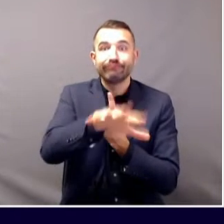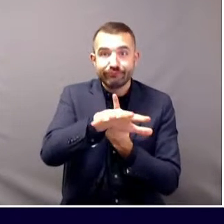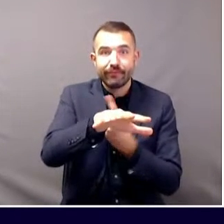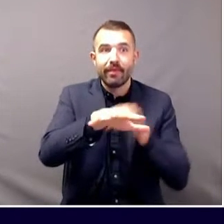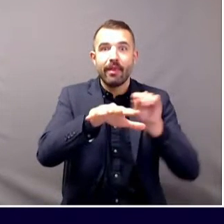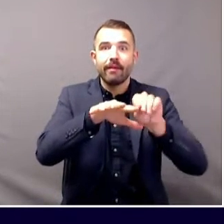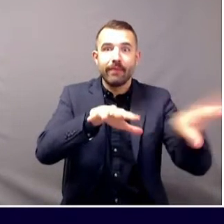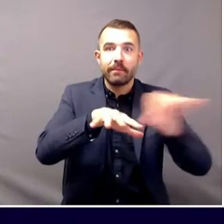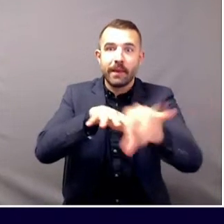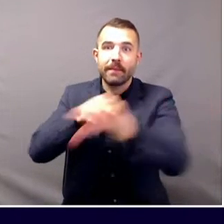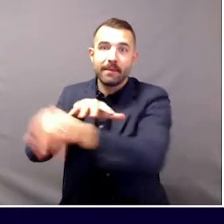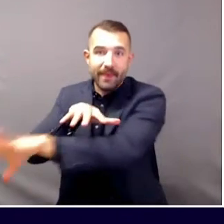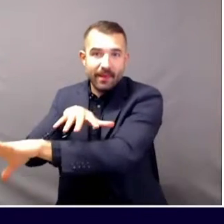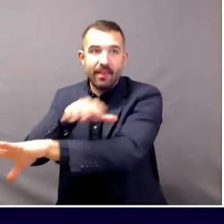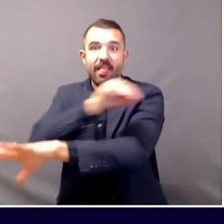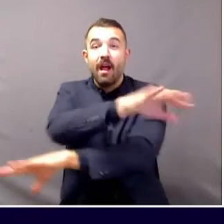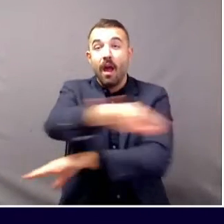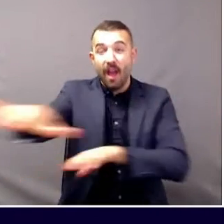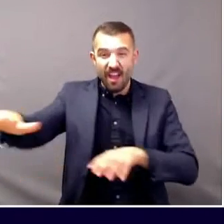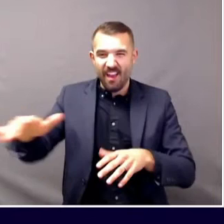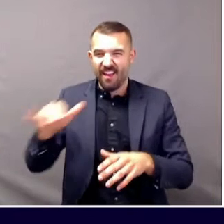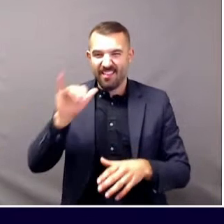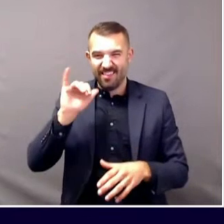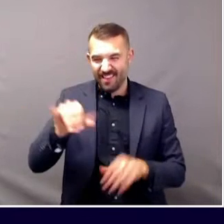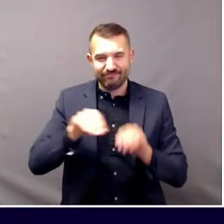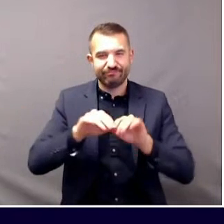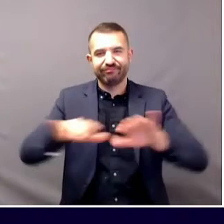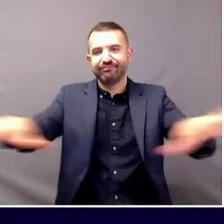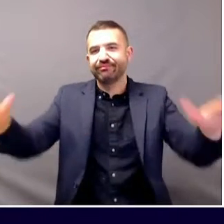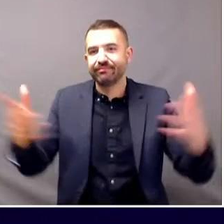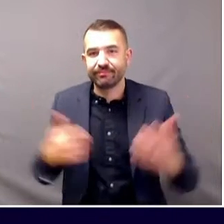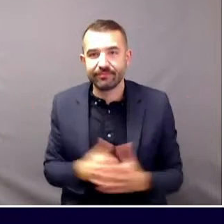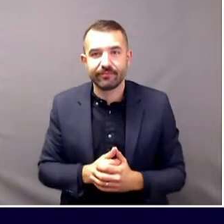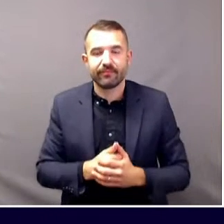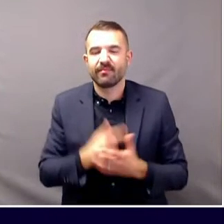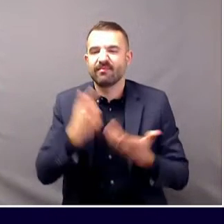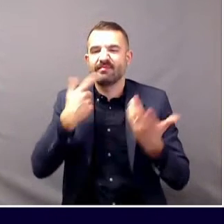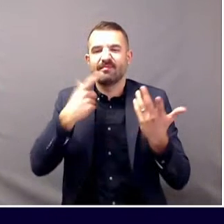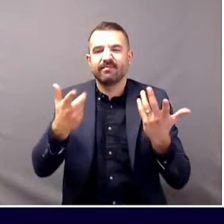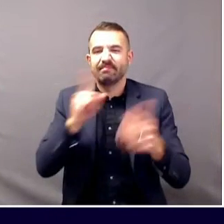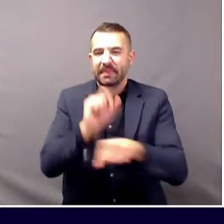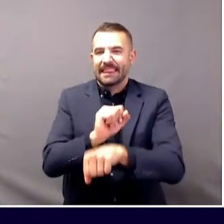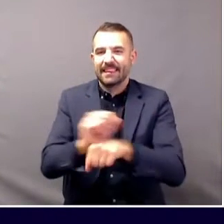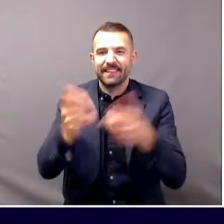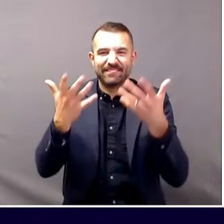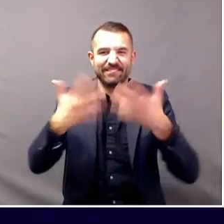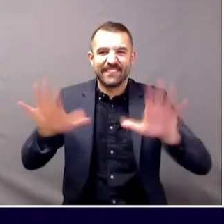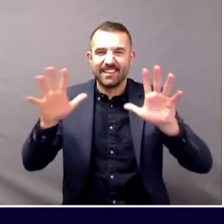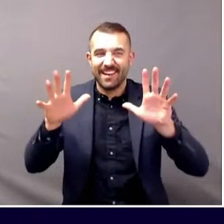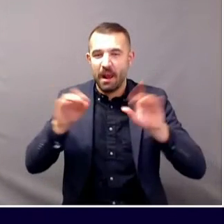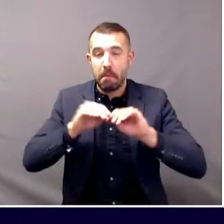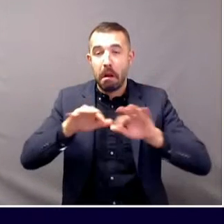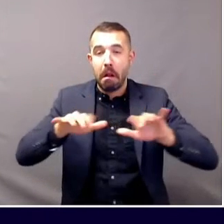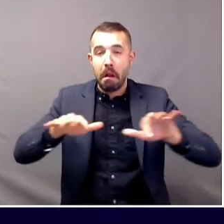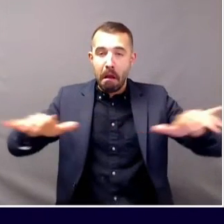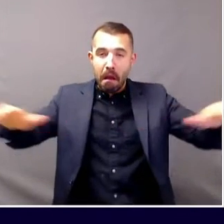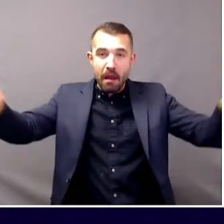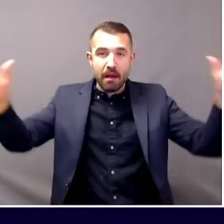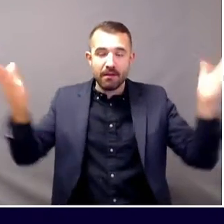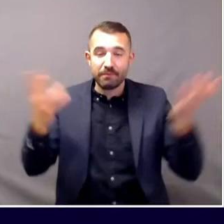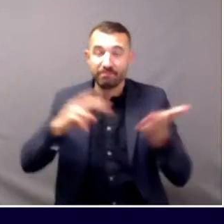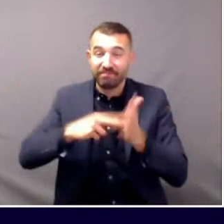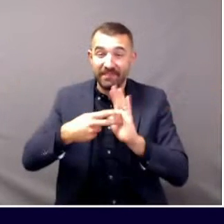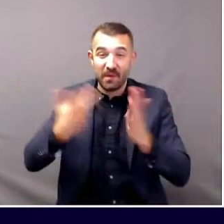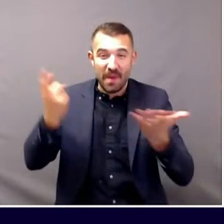has arrived, and it has arrived with force and ferocity. Now is the time for all of us to make sure that we're taking